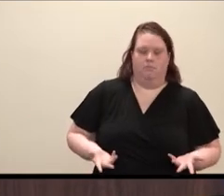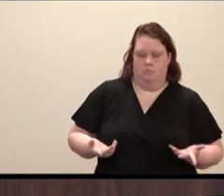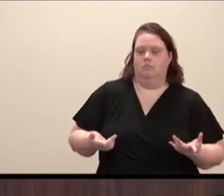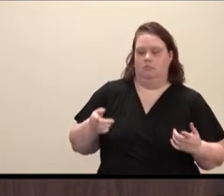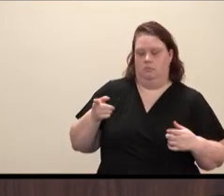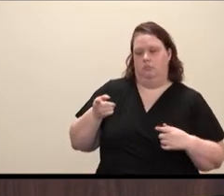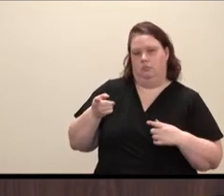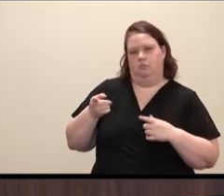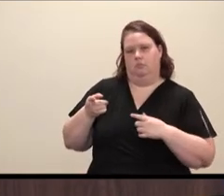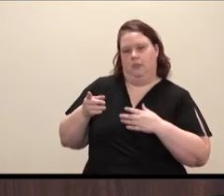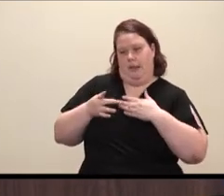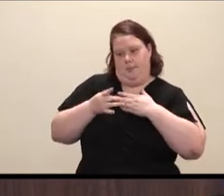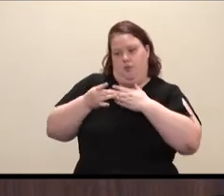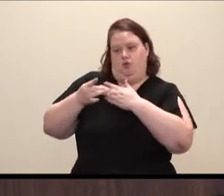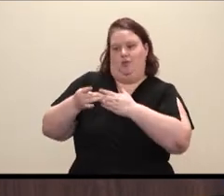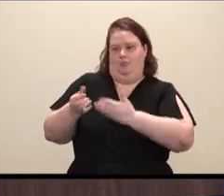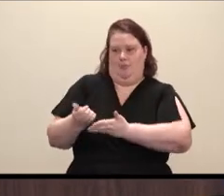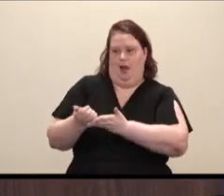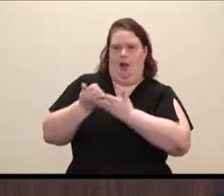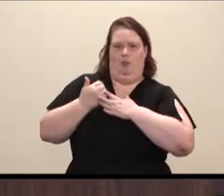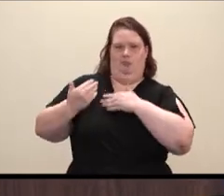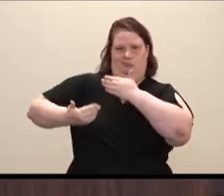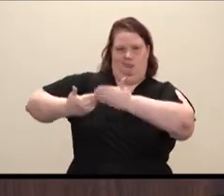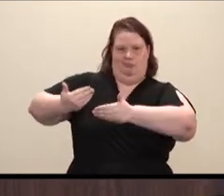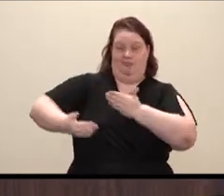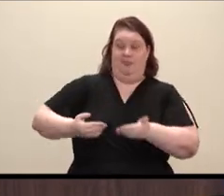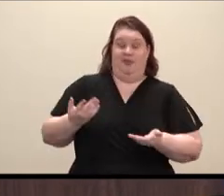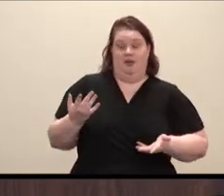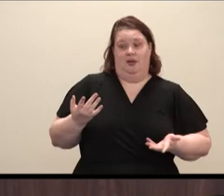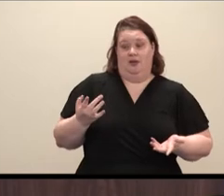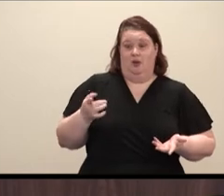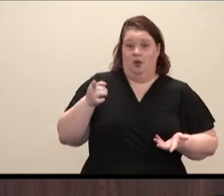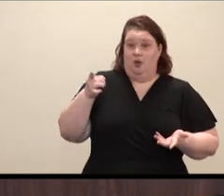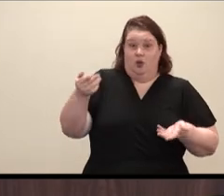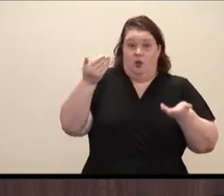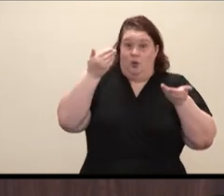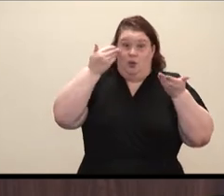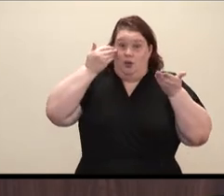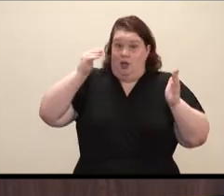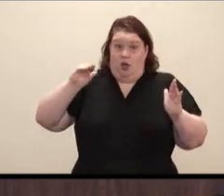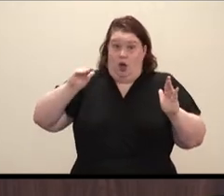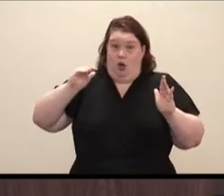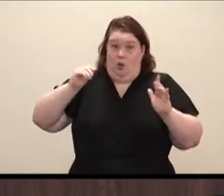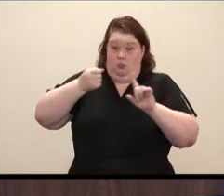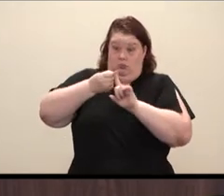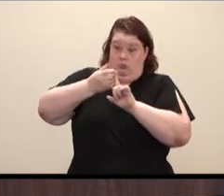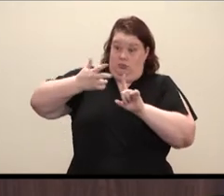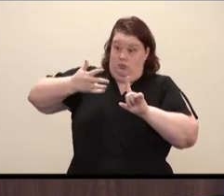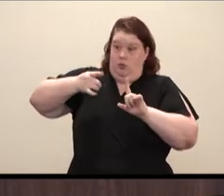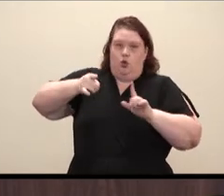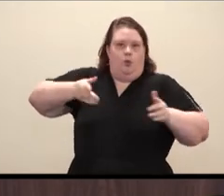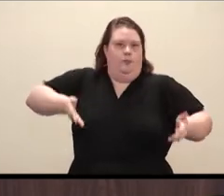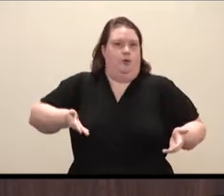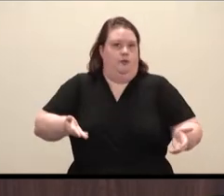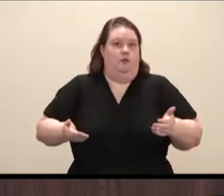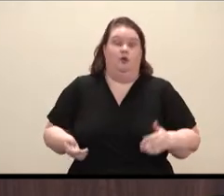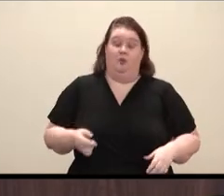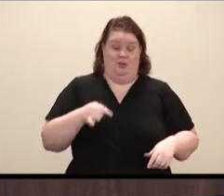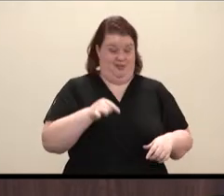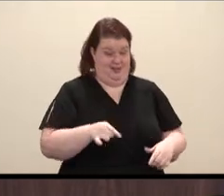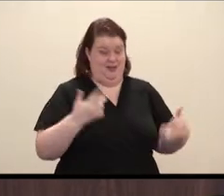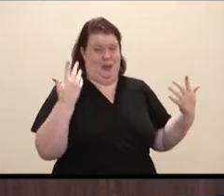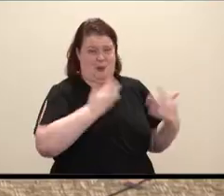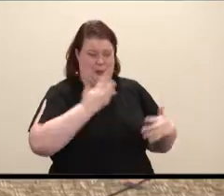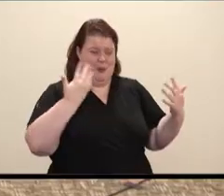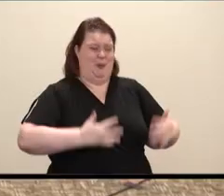this board has led us to this point. So thank you. Because you didn't know in the background you were actually pushing us forward to things like this. Well, this is tremendous.